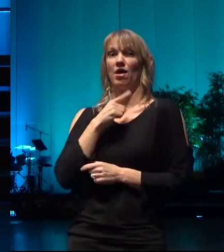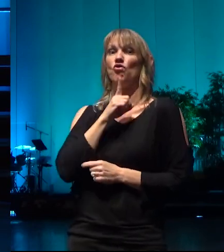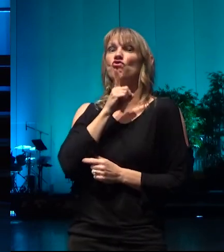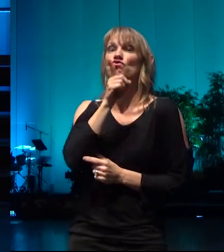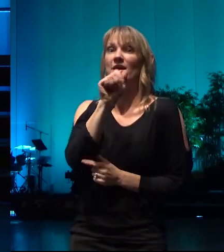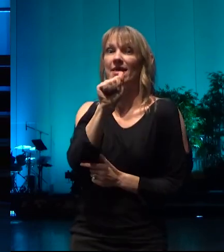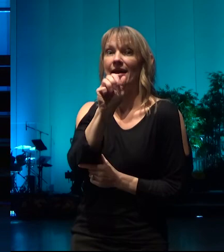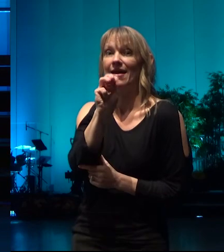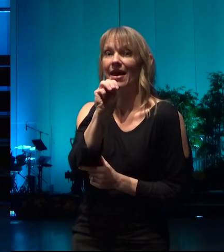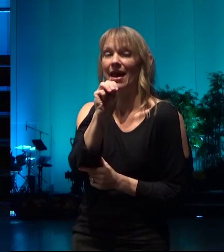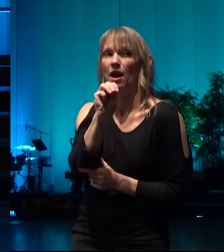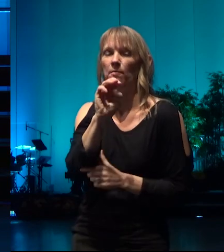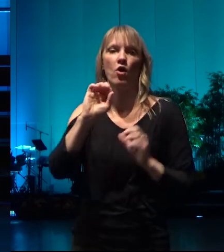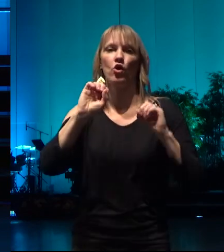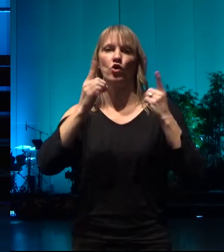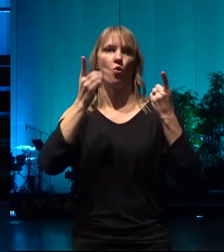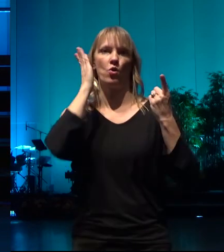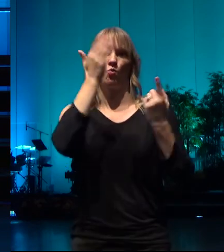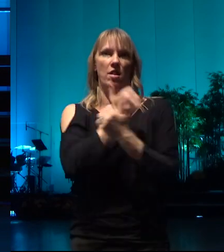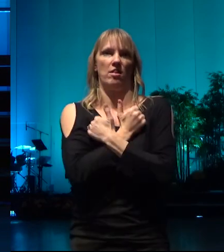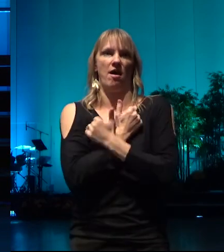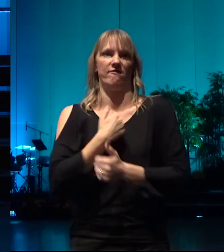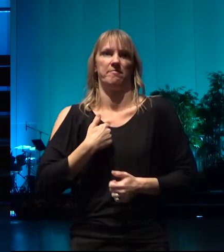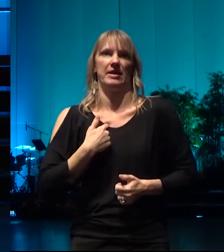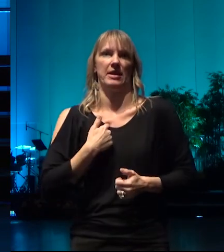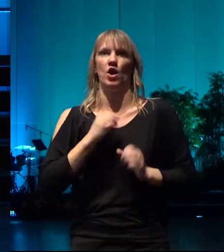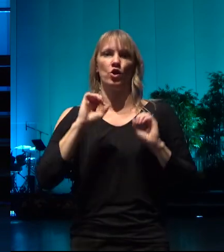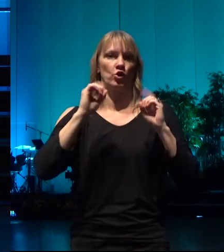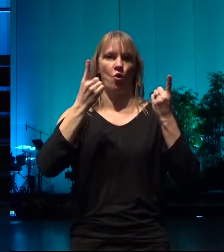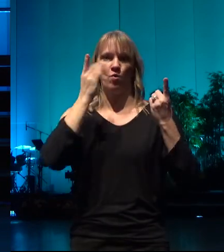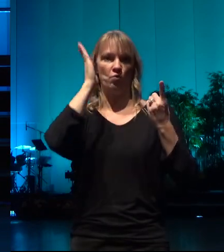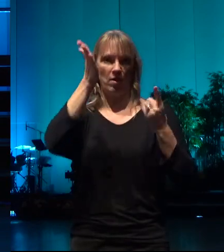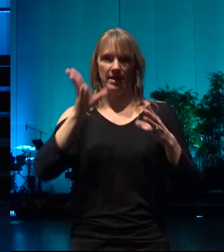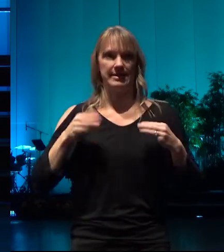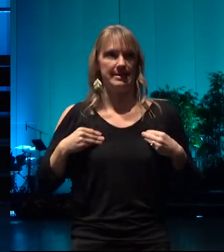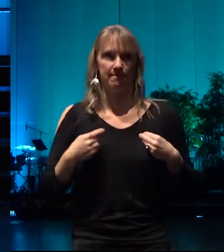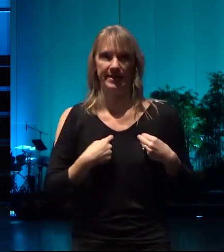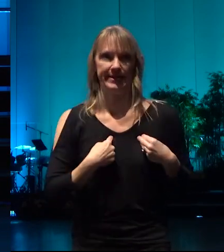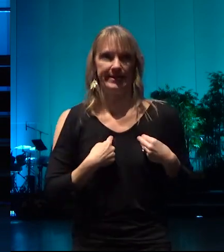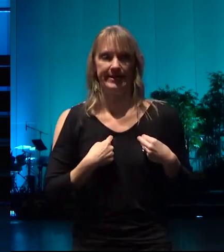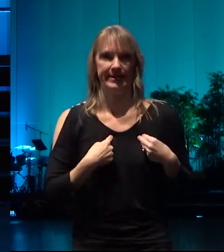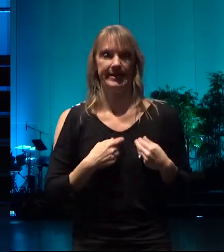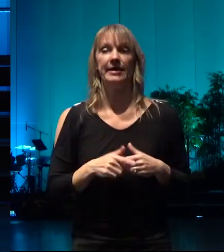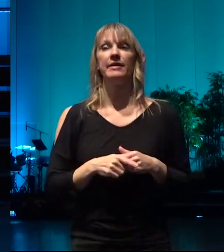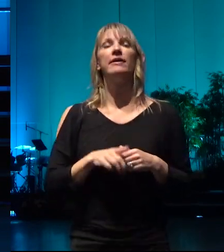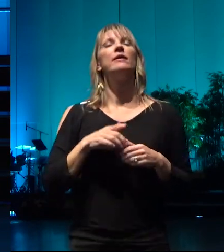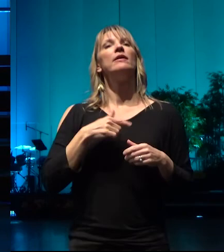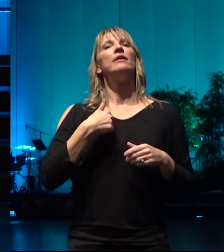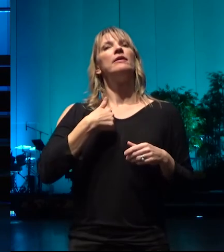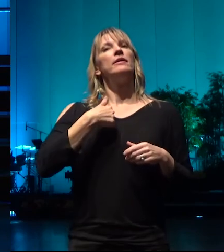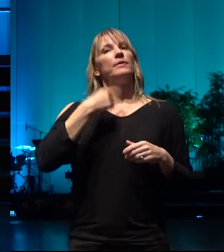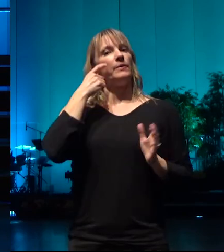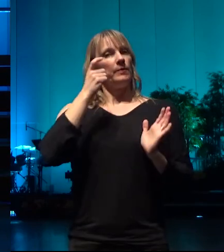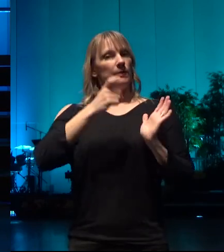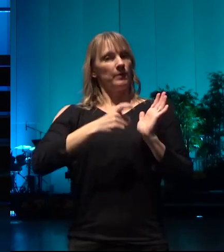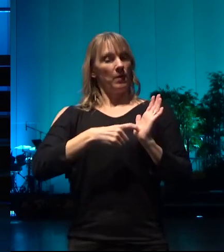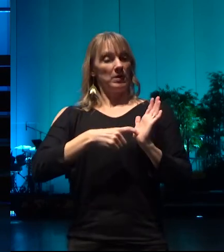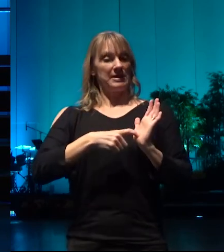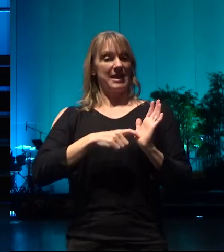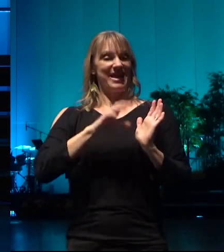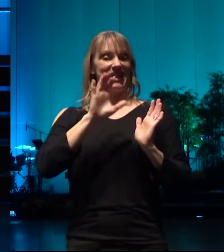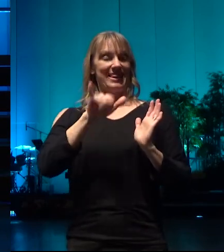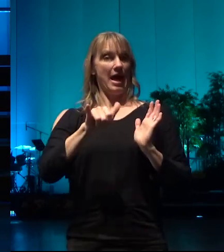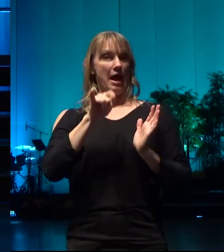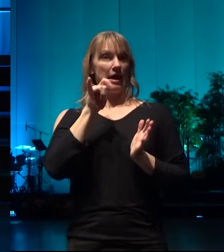really am, I can't be loved. I can't be accepted. And I also noticed that by